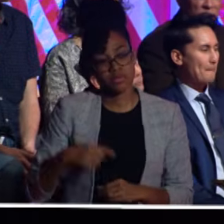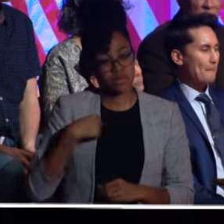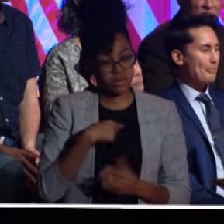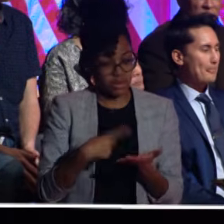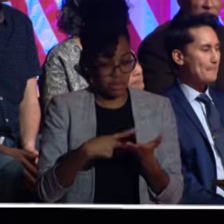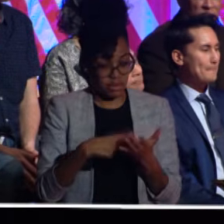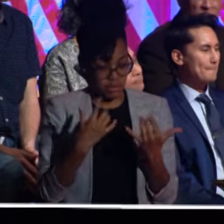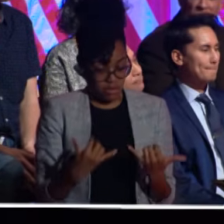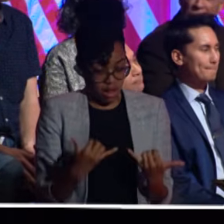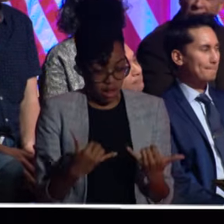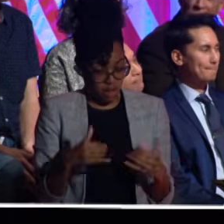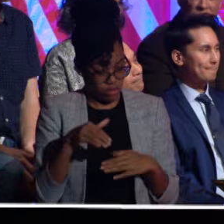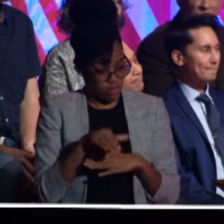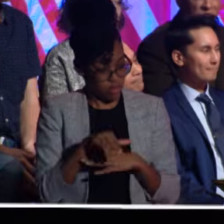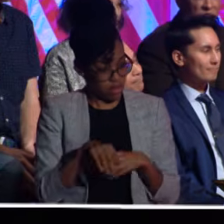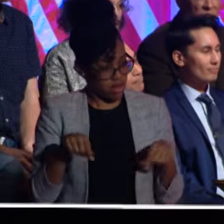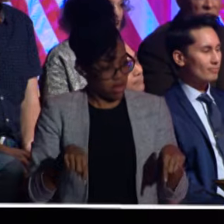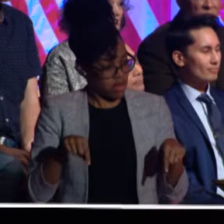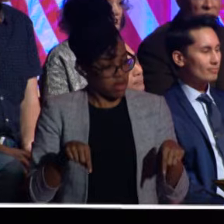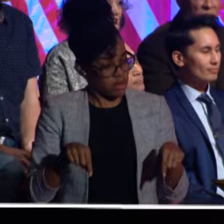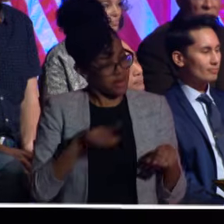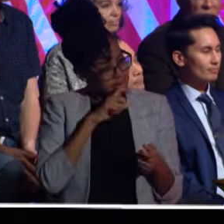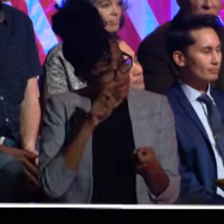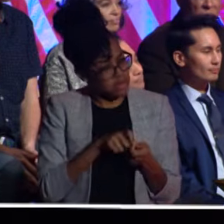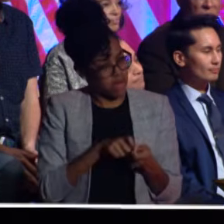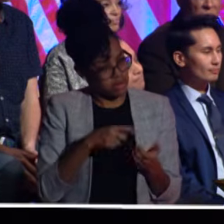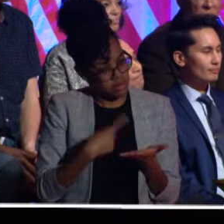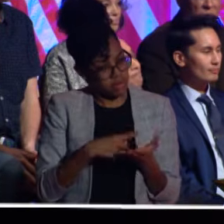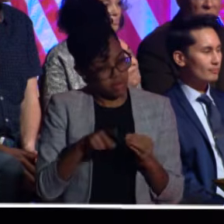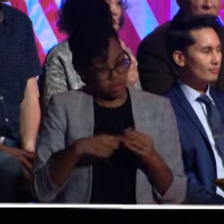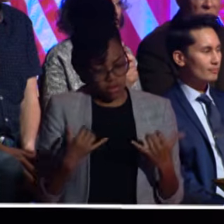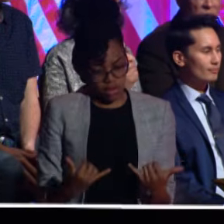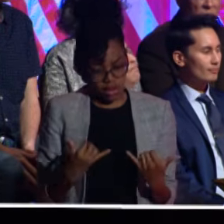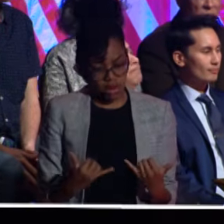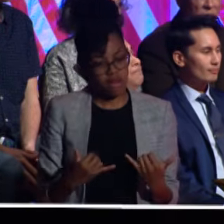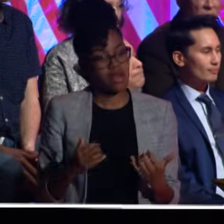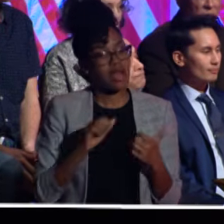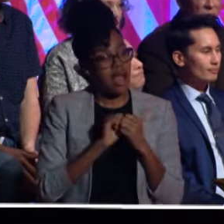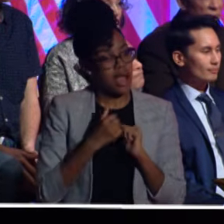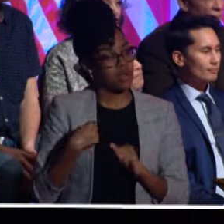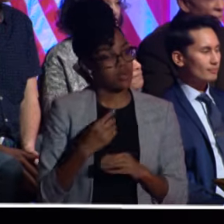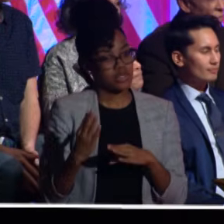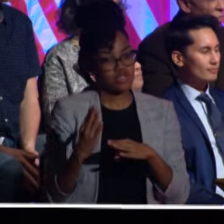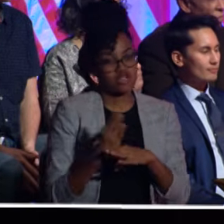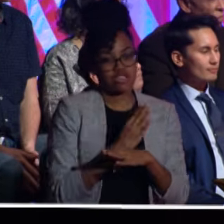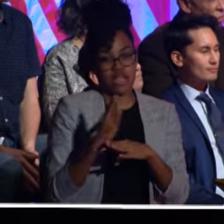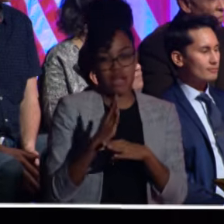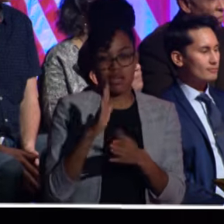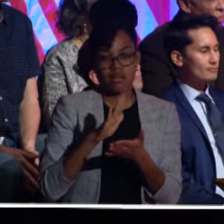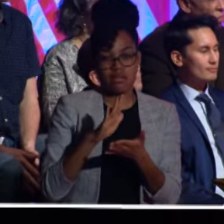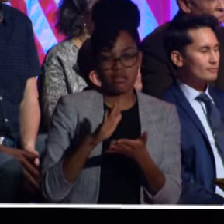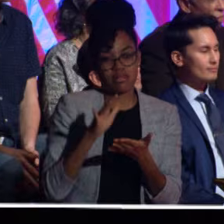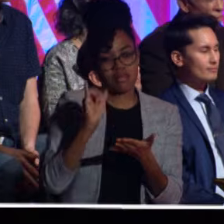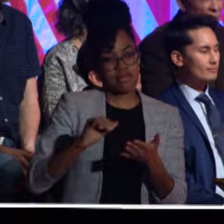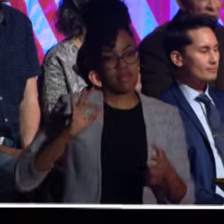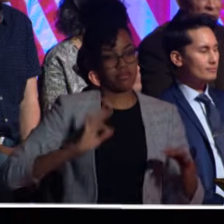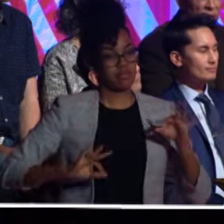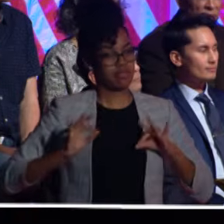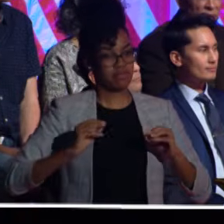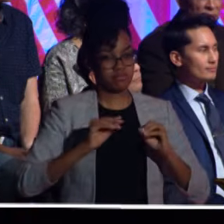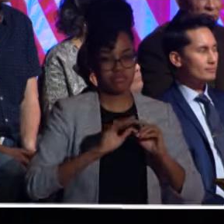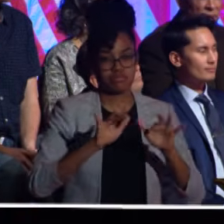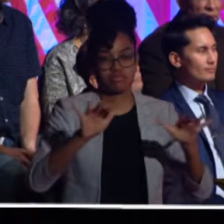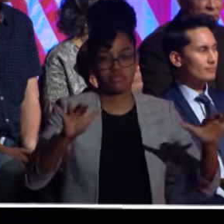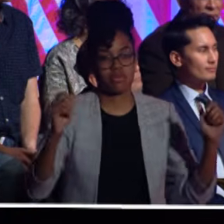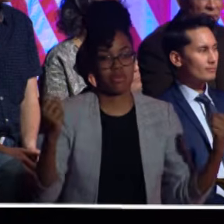today, exactly what we're talking about today, is how we share that prosperity. I pledged coming into office